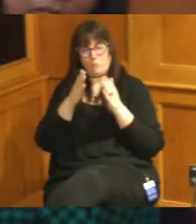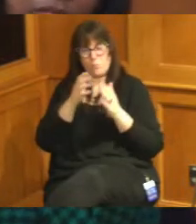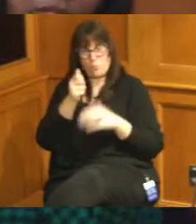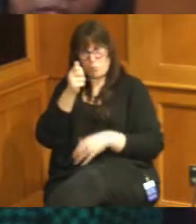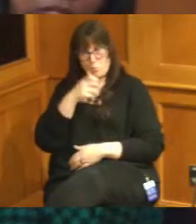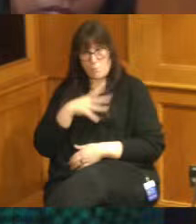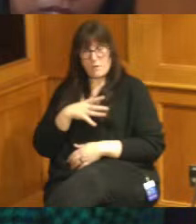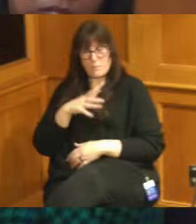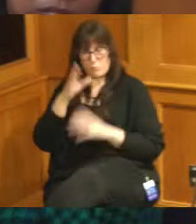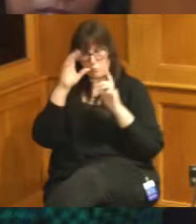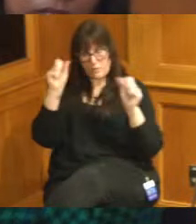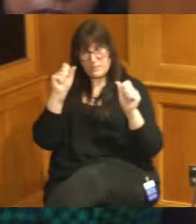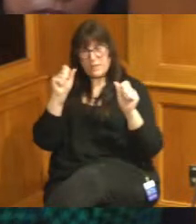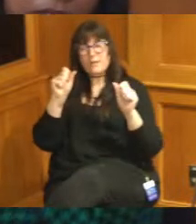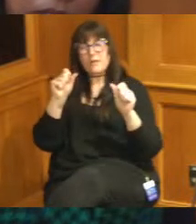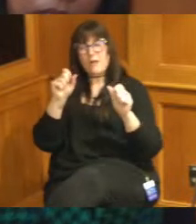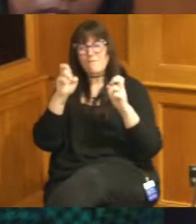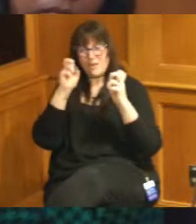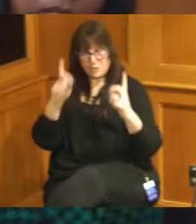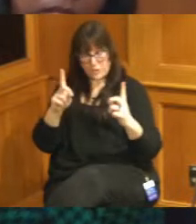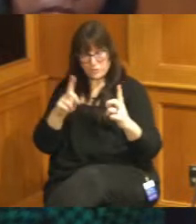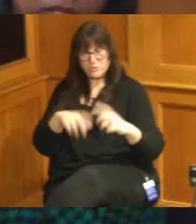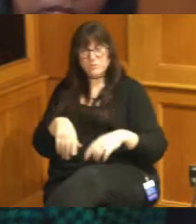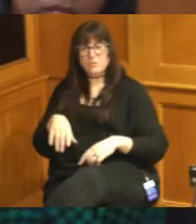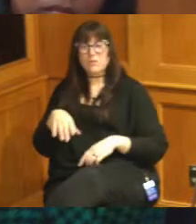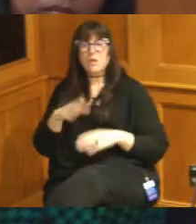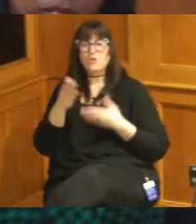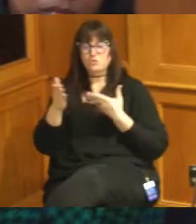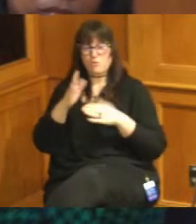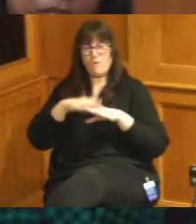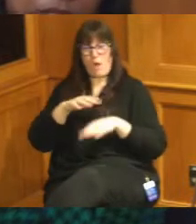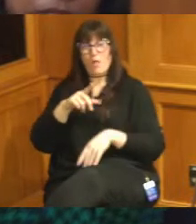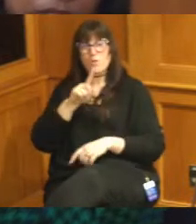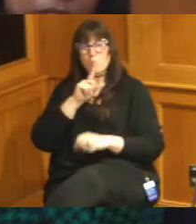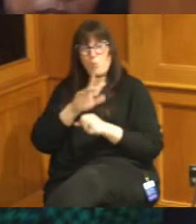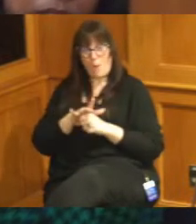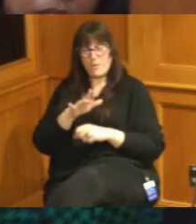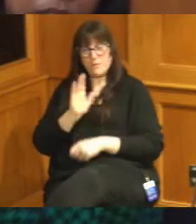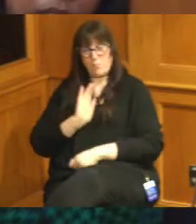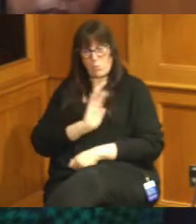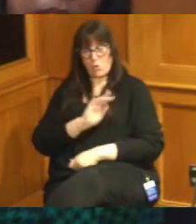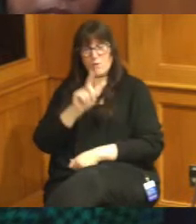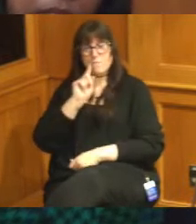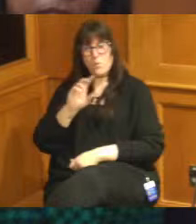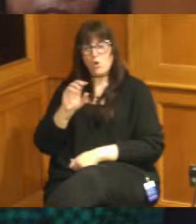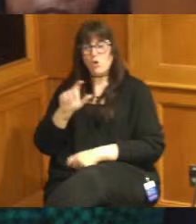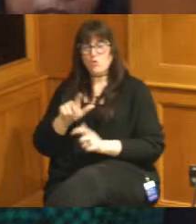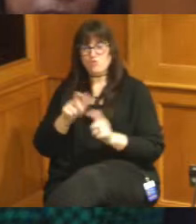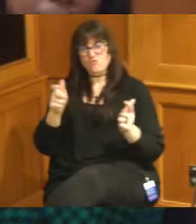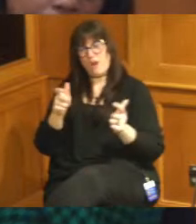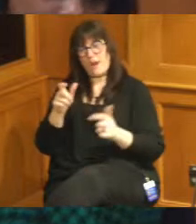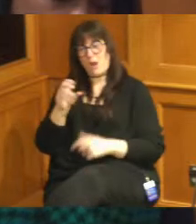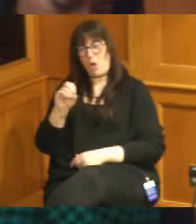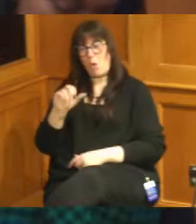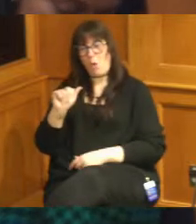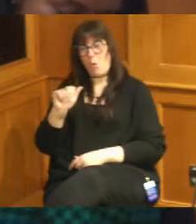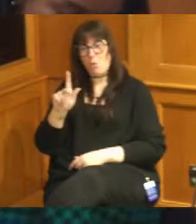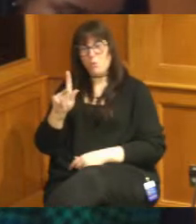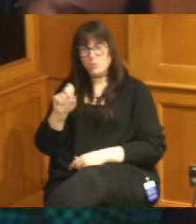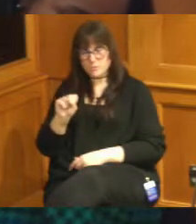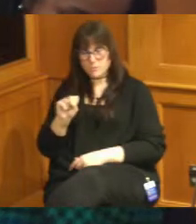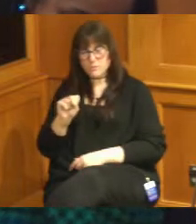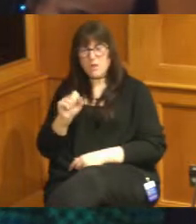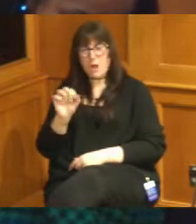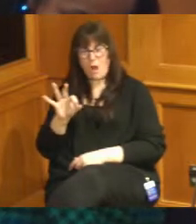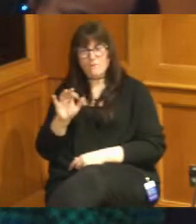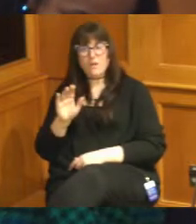of Education. She also served on the Cincinnati Preschool Promise Board and the Great Oaks Board of Directors. Whereas Debbie